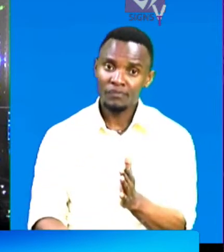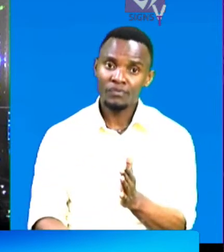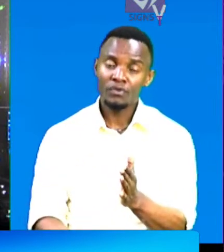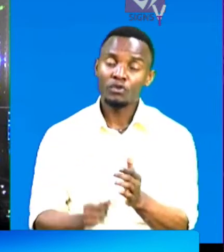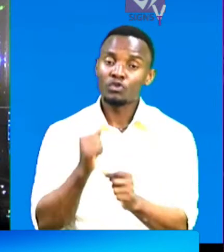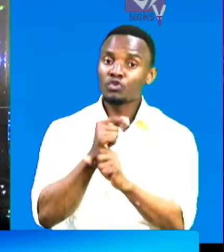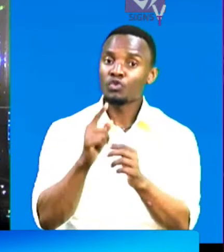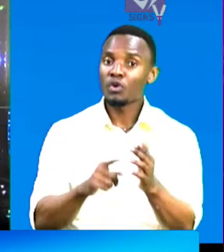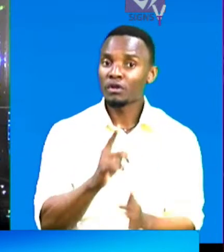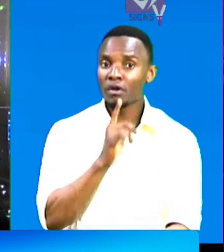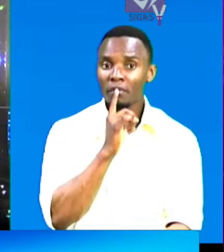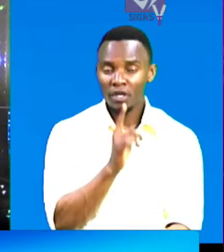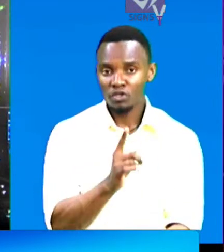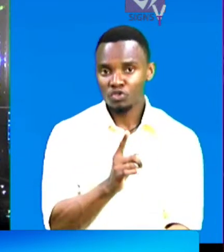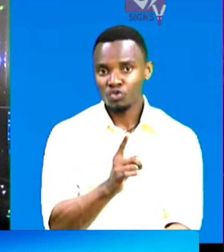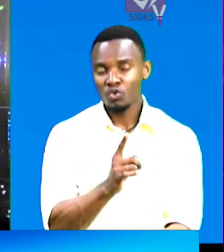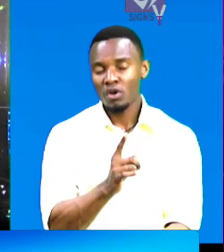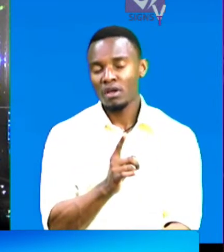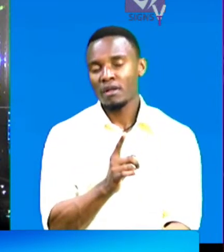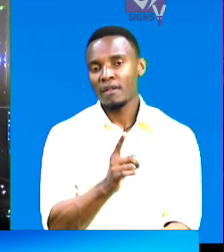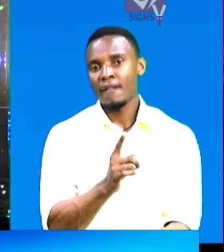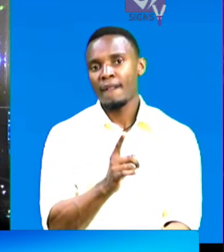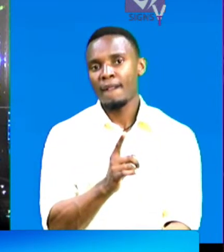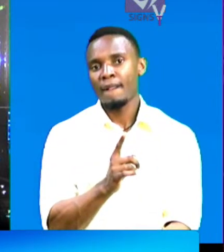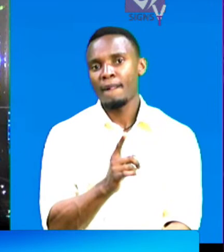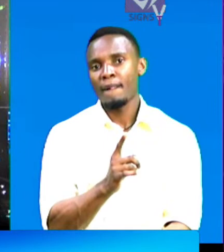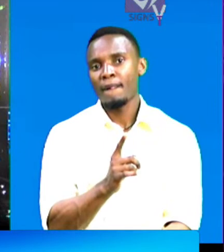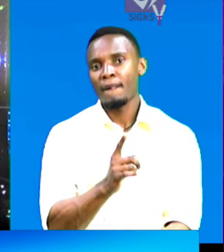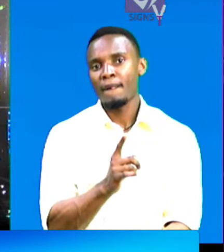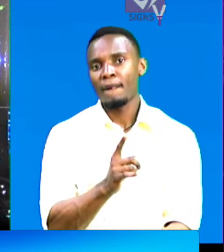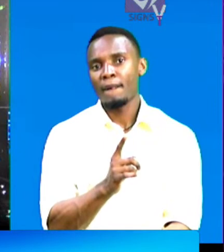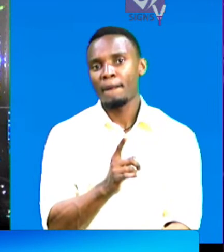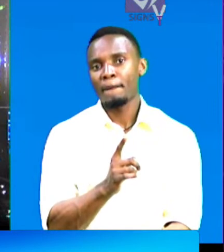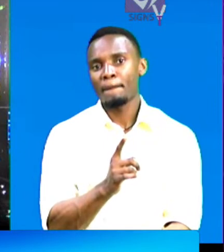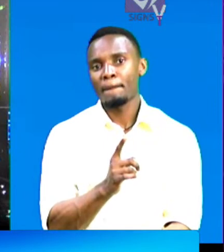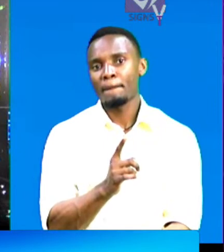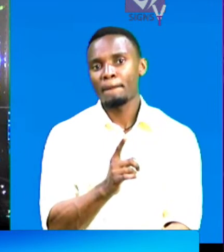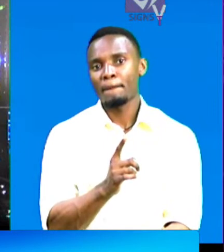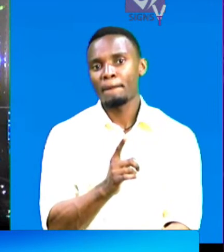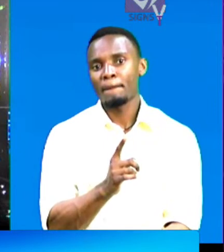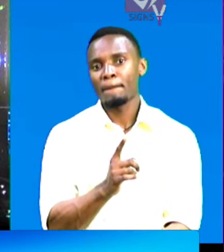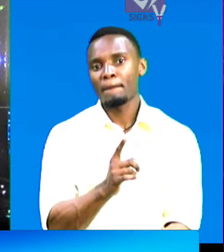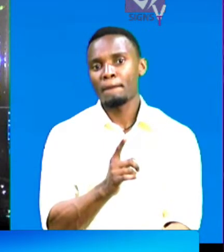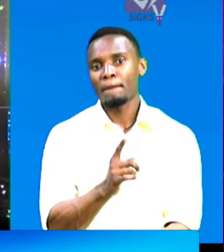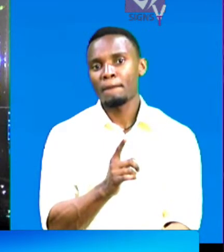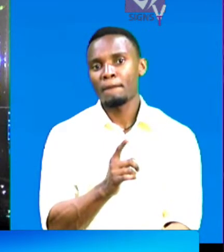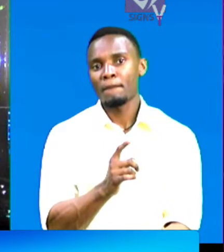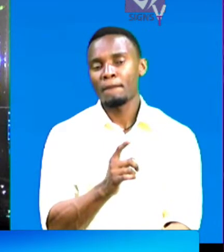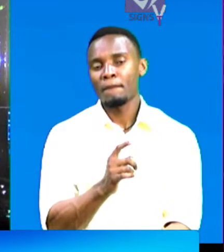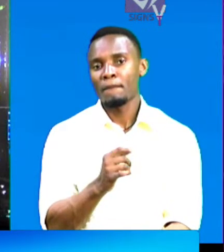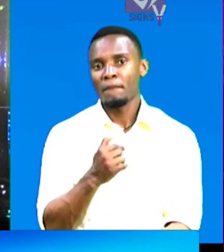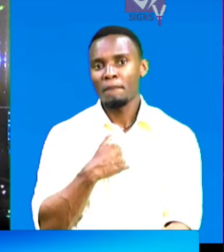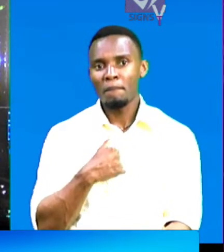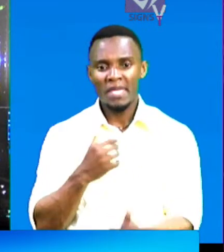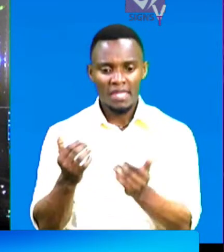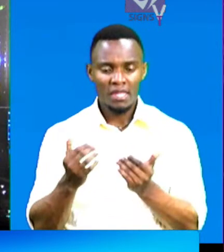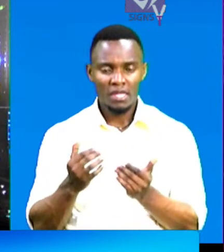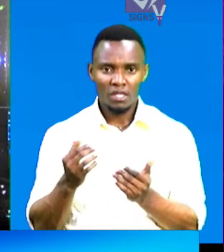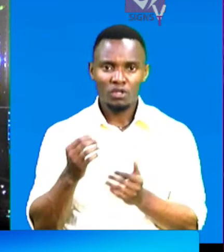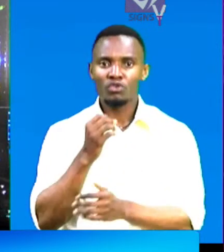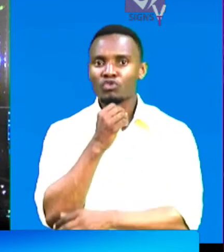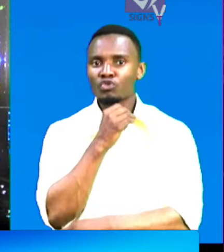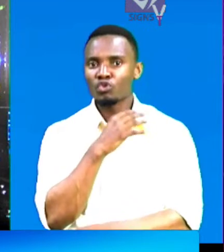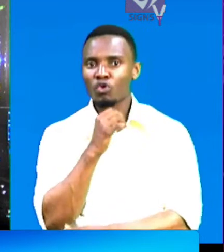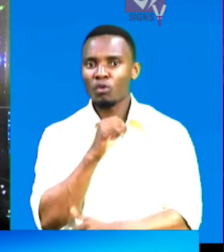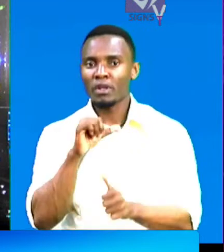to make sure, as his customer, I don't need to complain